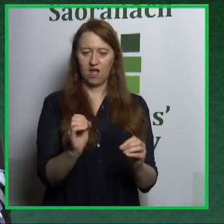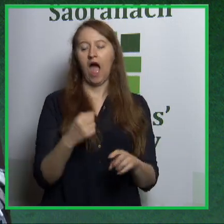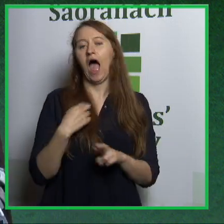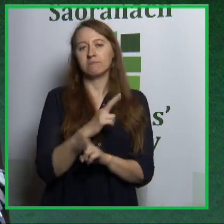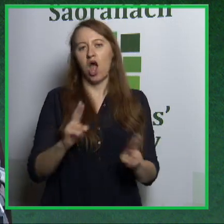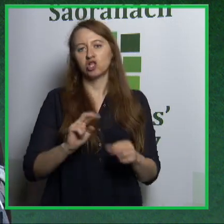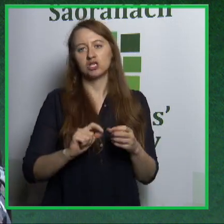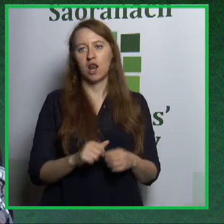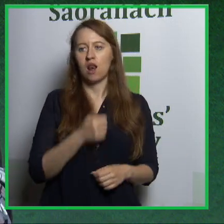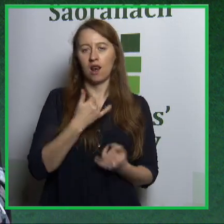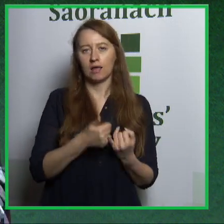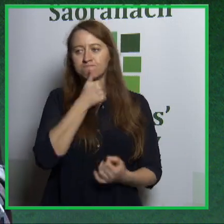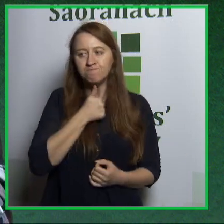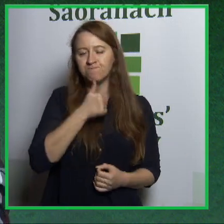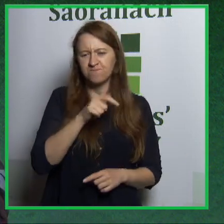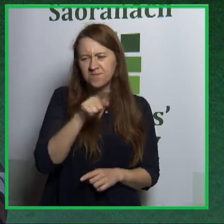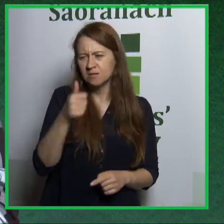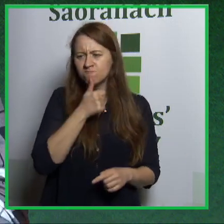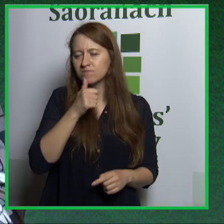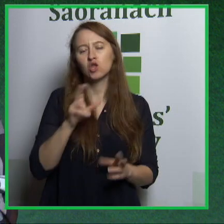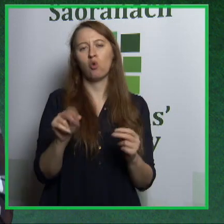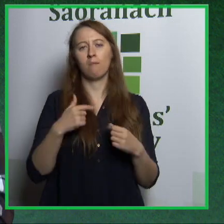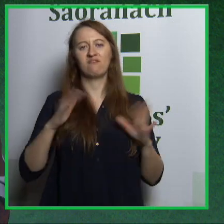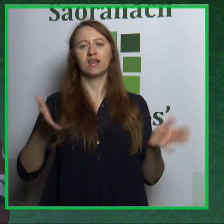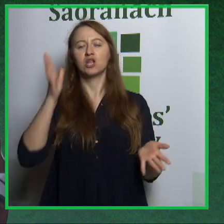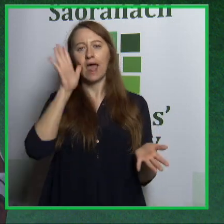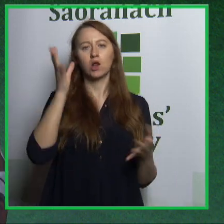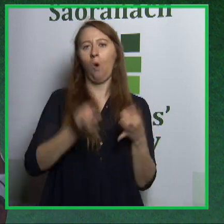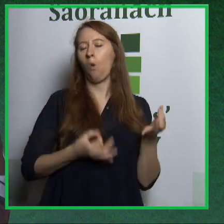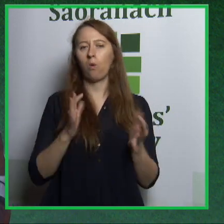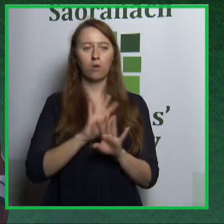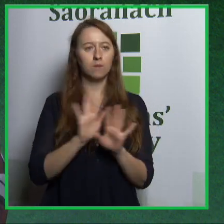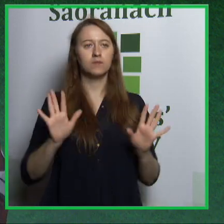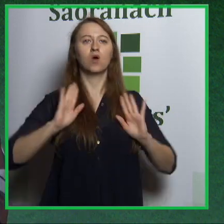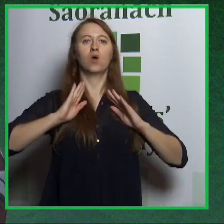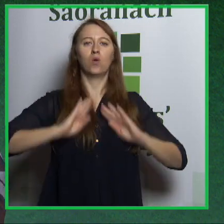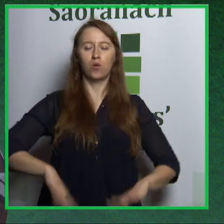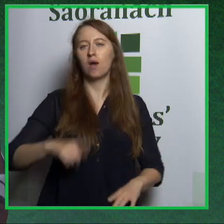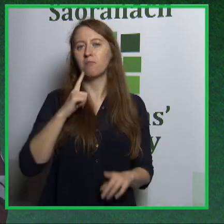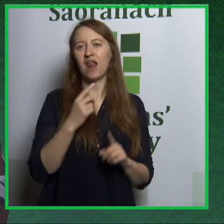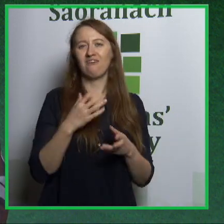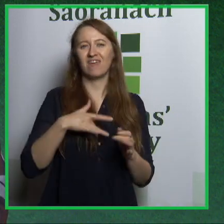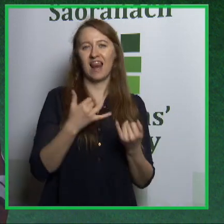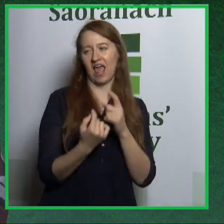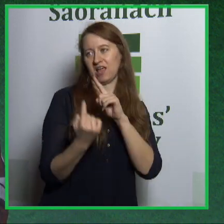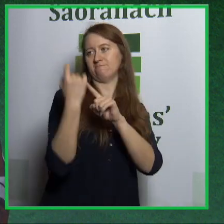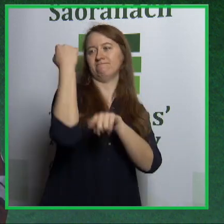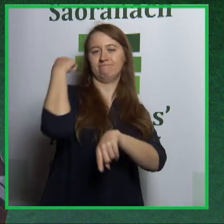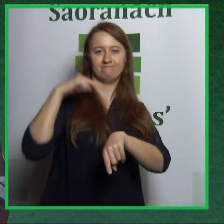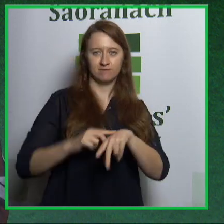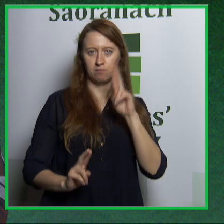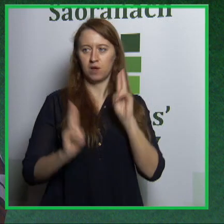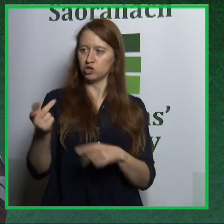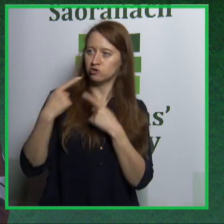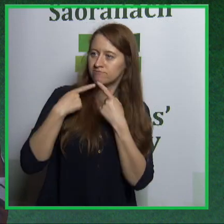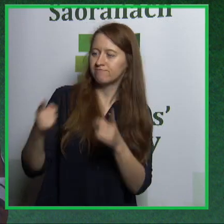at that. It's kind of, I let it go. But I'm sitting here thinking, and I probably kicked myself I didn't say that. I had to take some level of